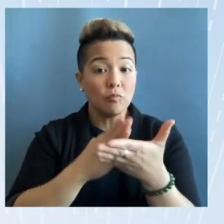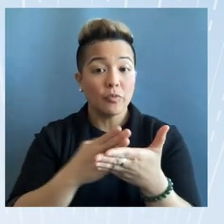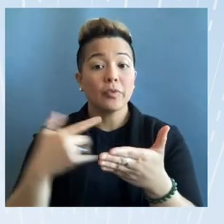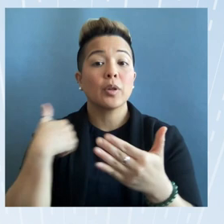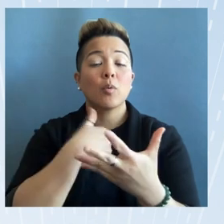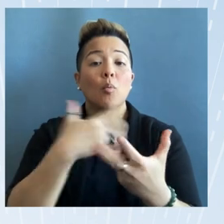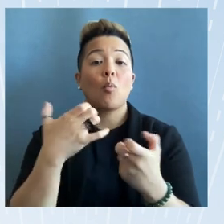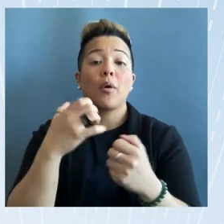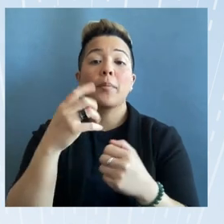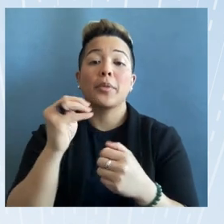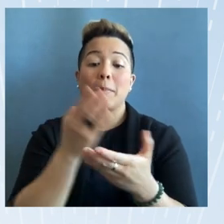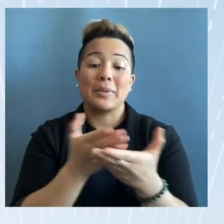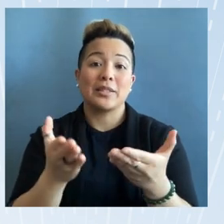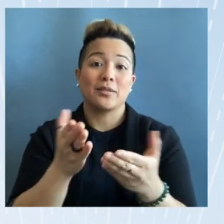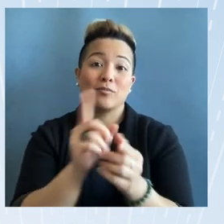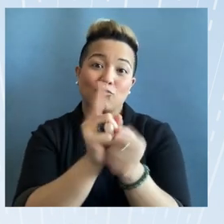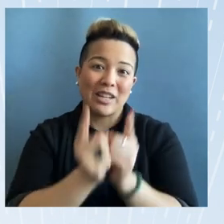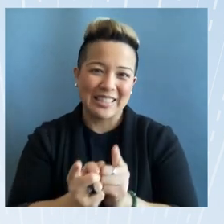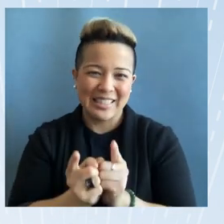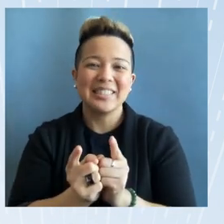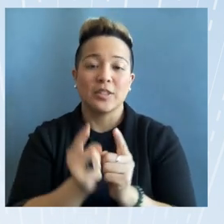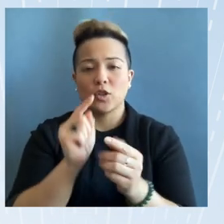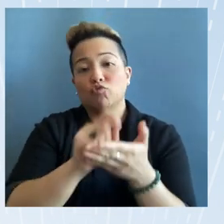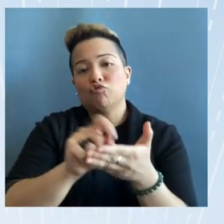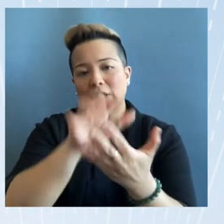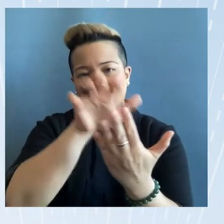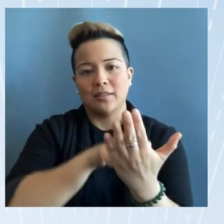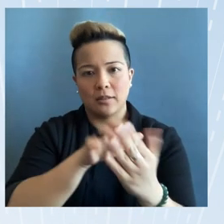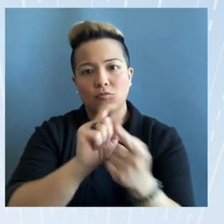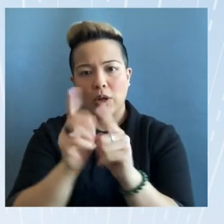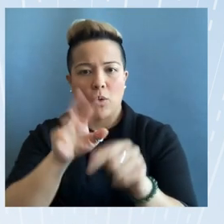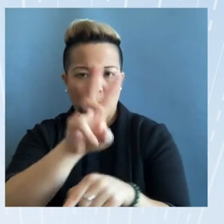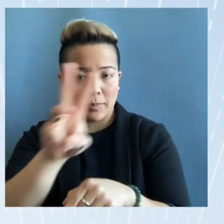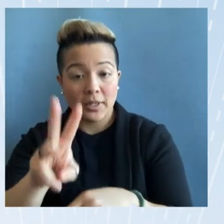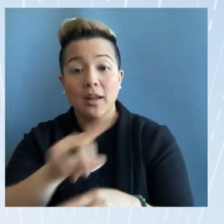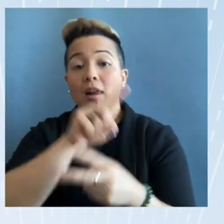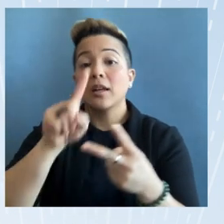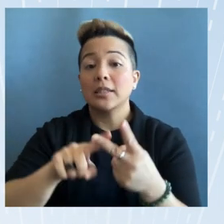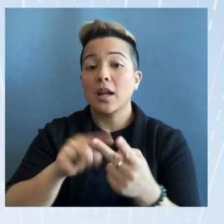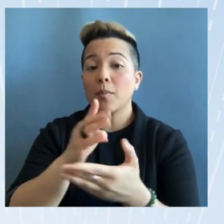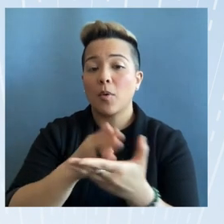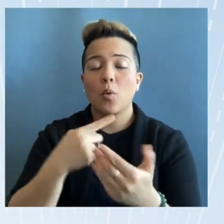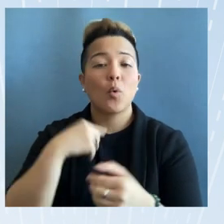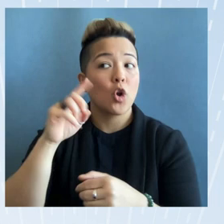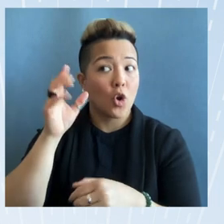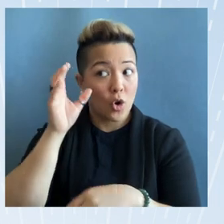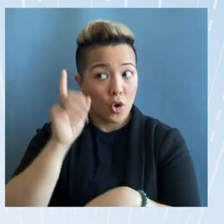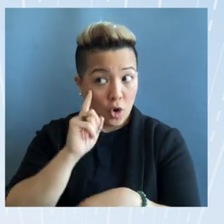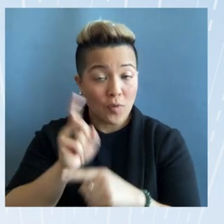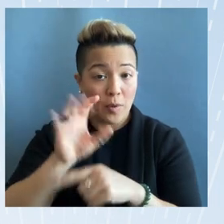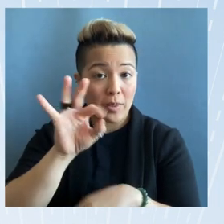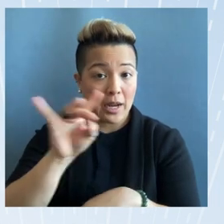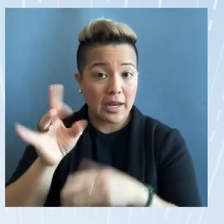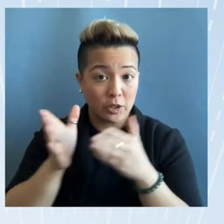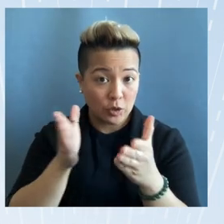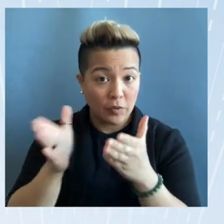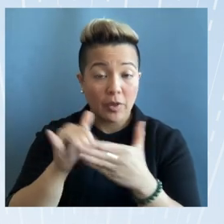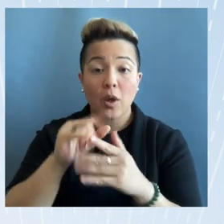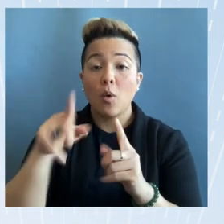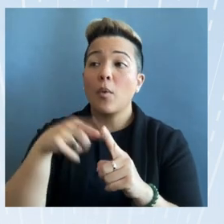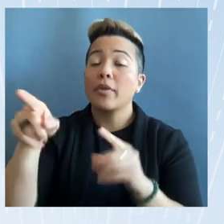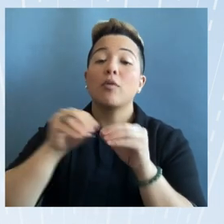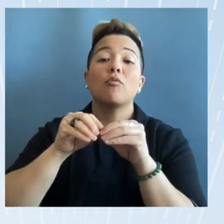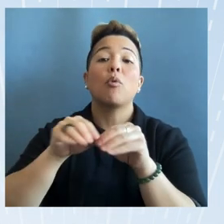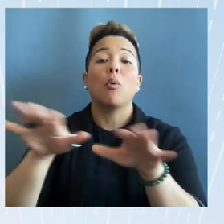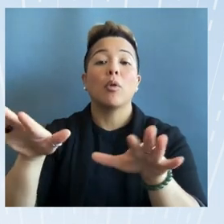materials translated, you know, on the website, the written materials. The second part is we heard from the 988 service that, you know, when they rolled it out,